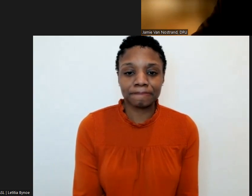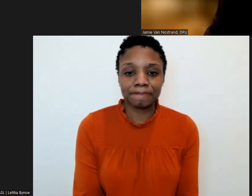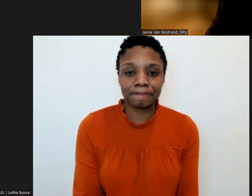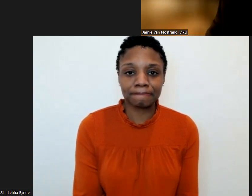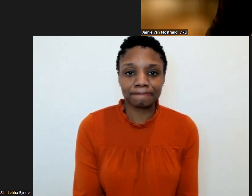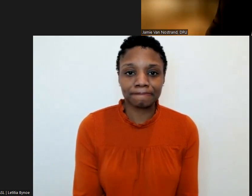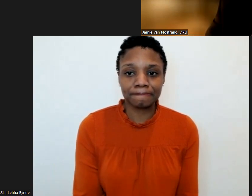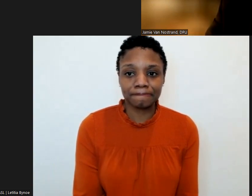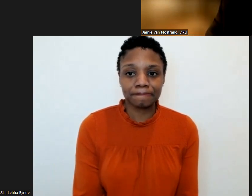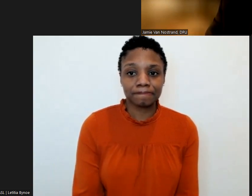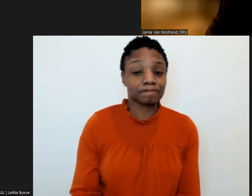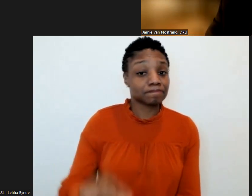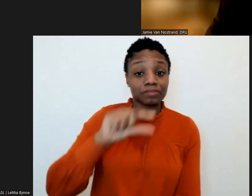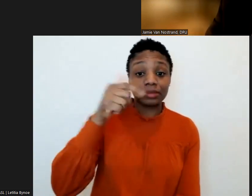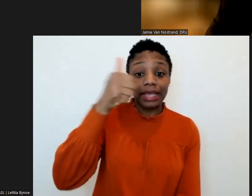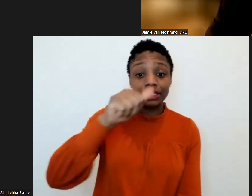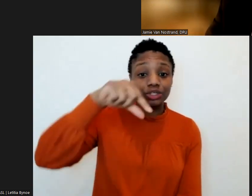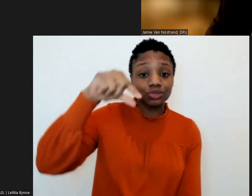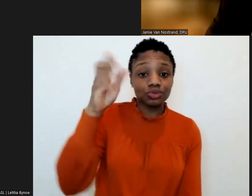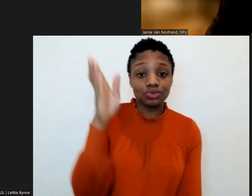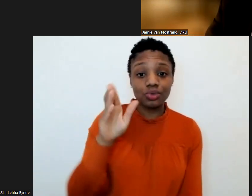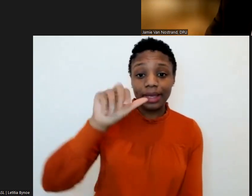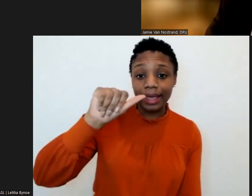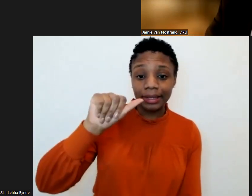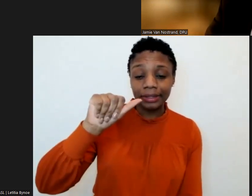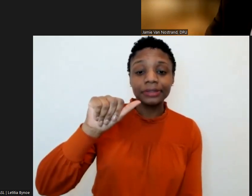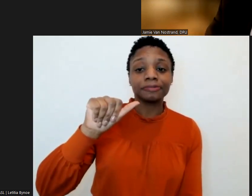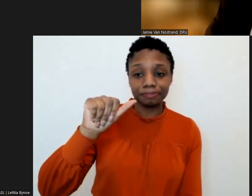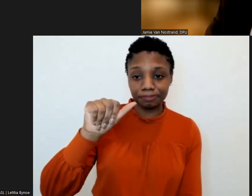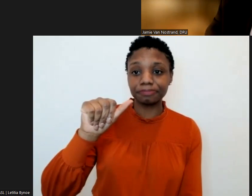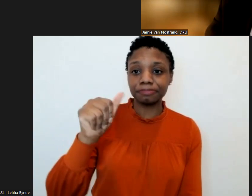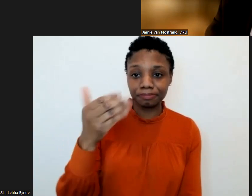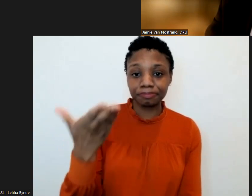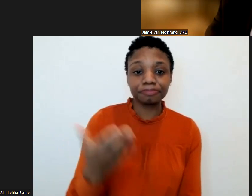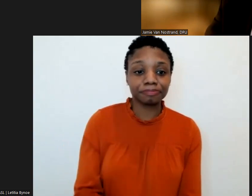if there are Q&A questions in the chat, we can take those too.